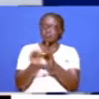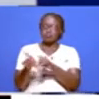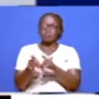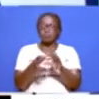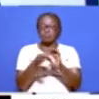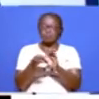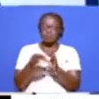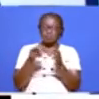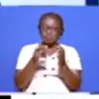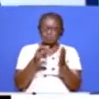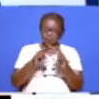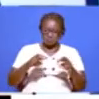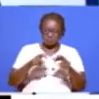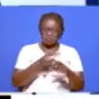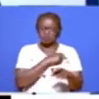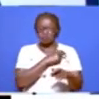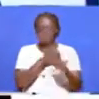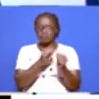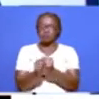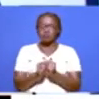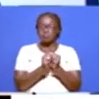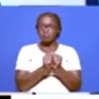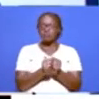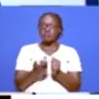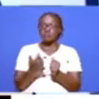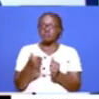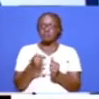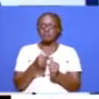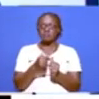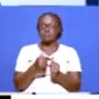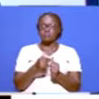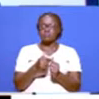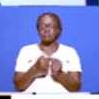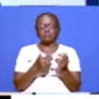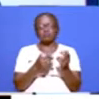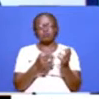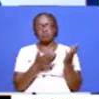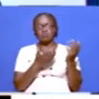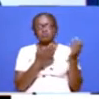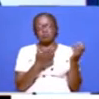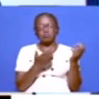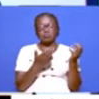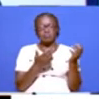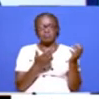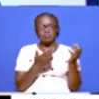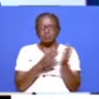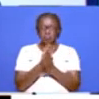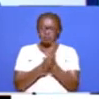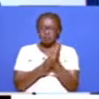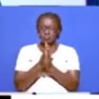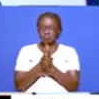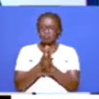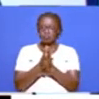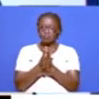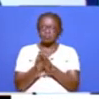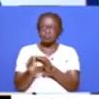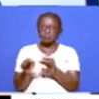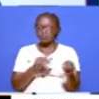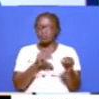consultancies together. We are really looking forward to mobility between our two